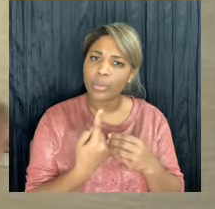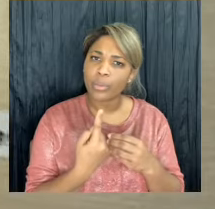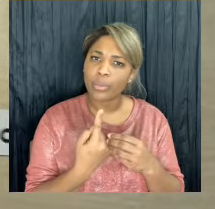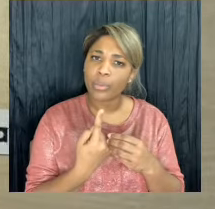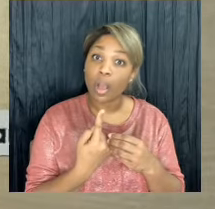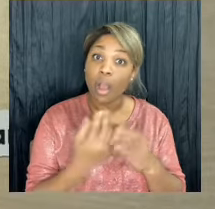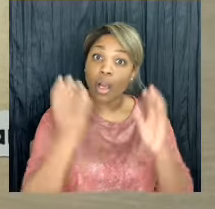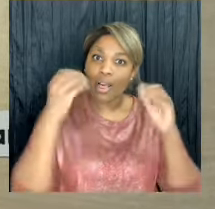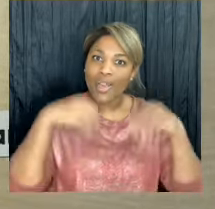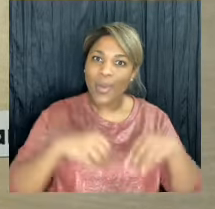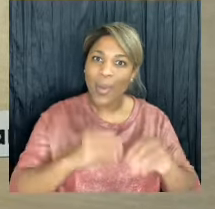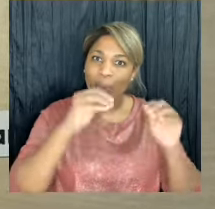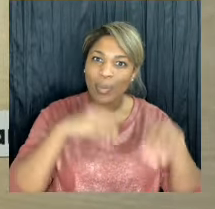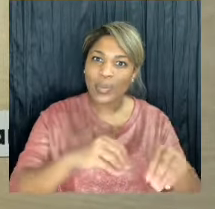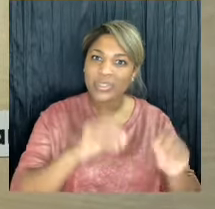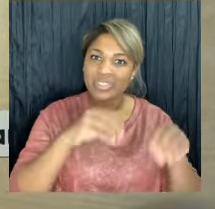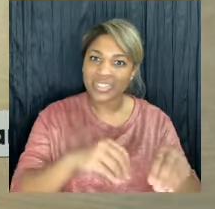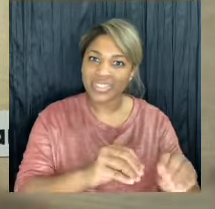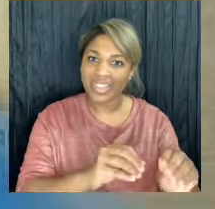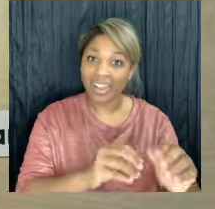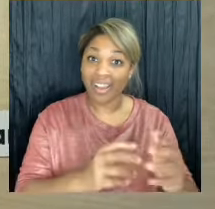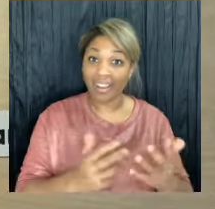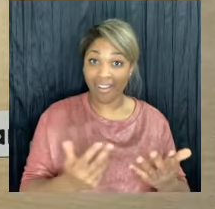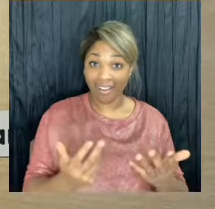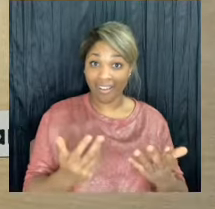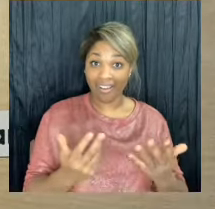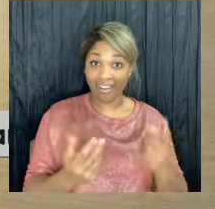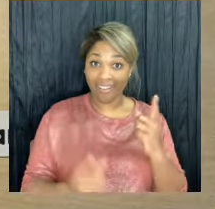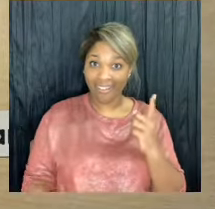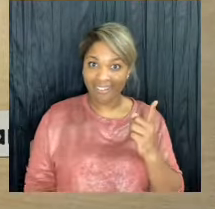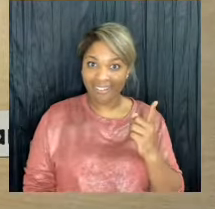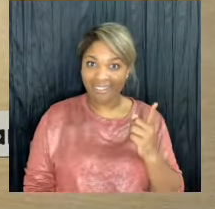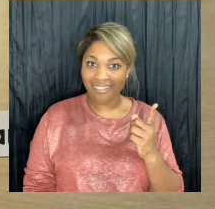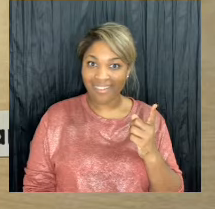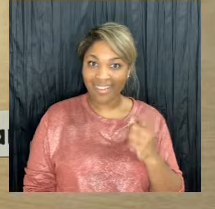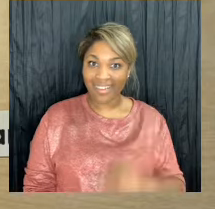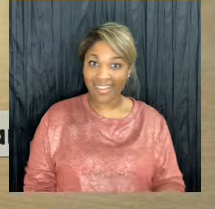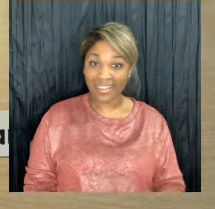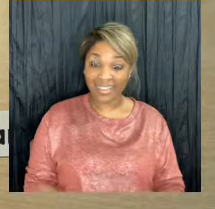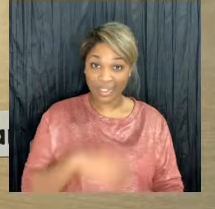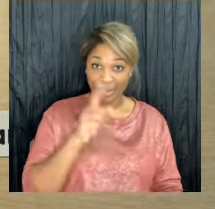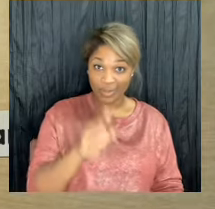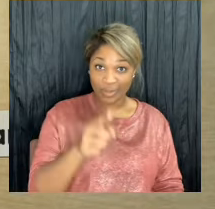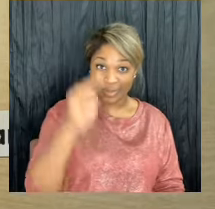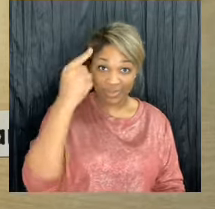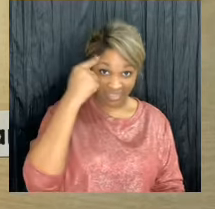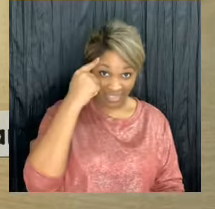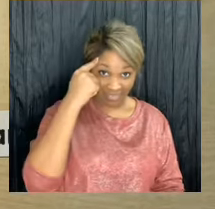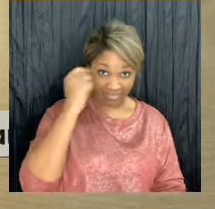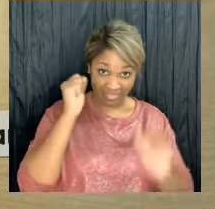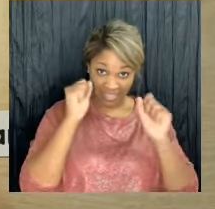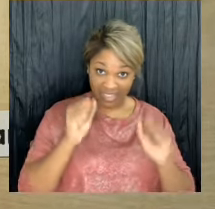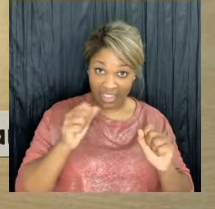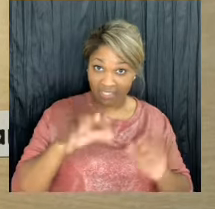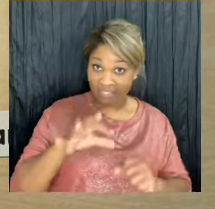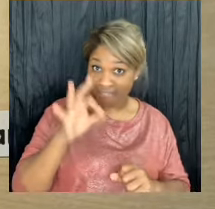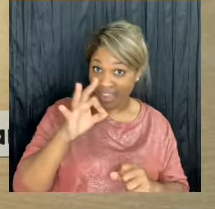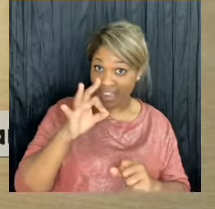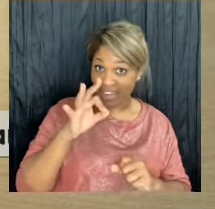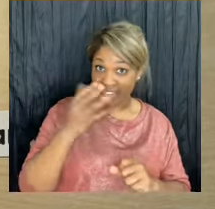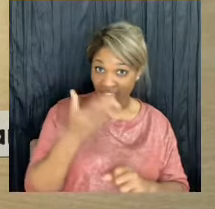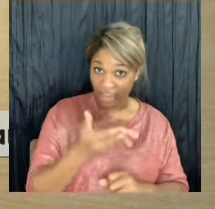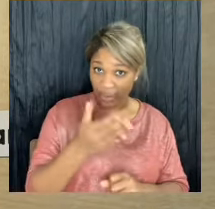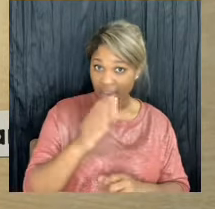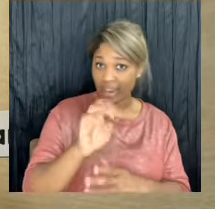the ocean? What about this? Do you think that we could find an